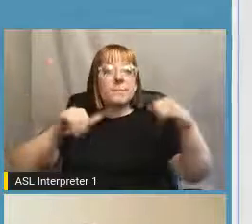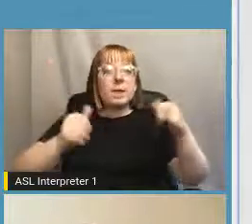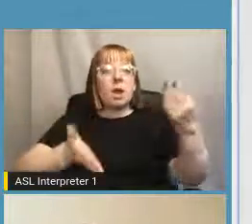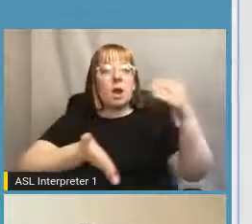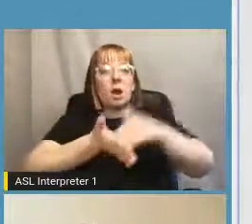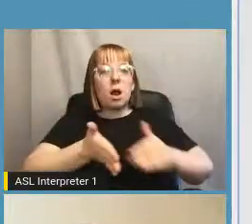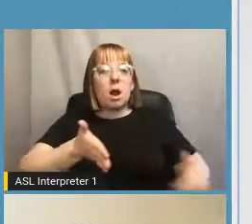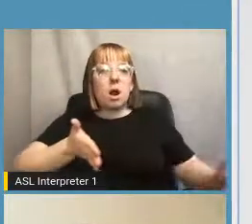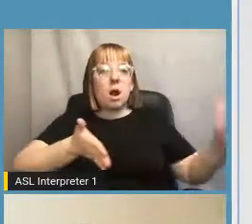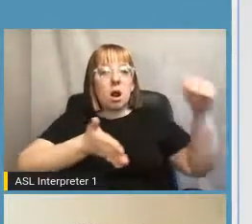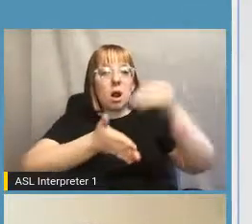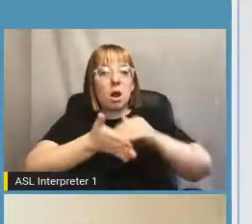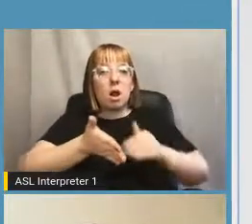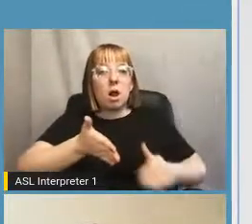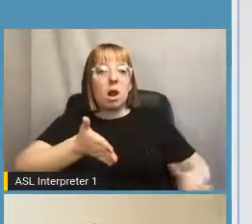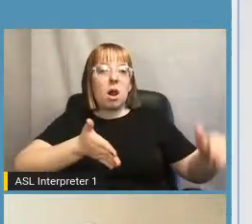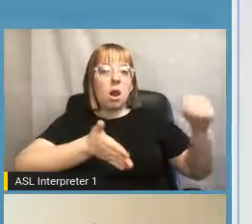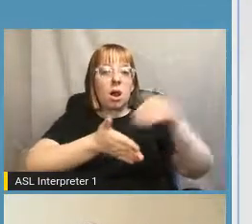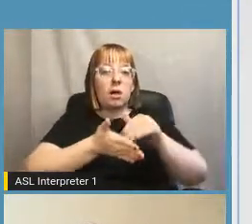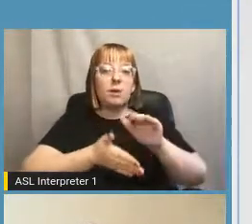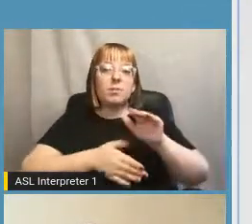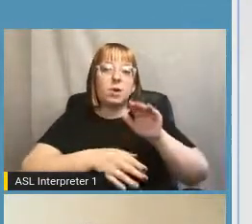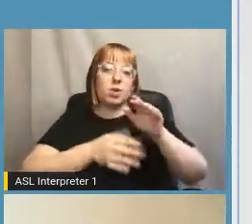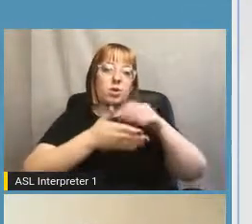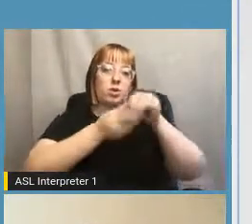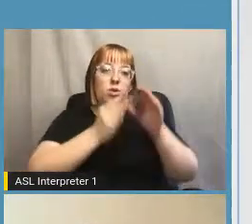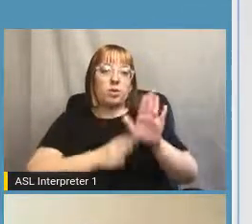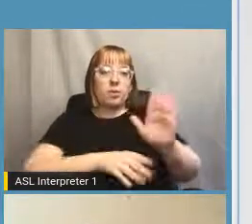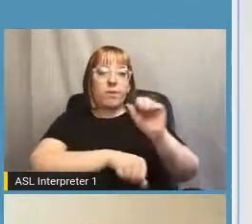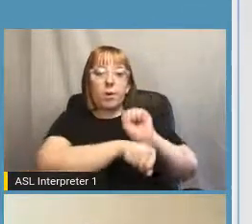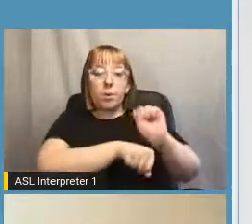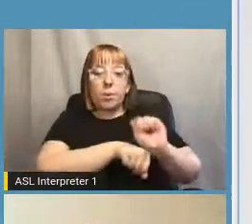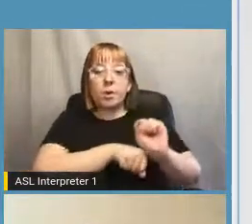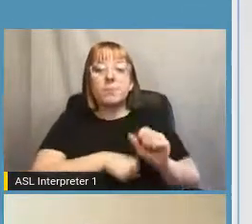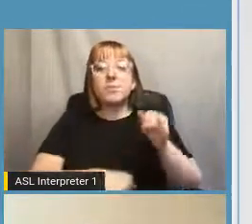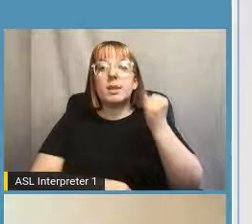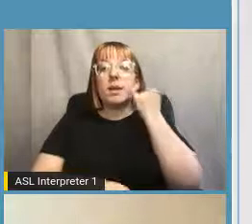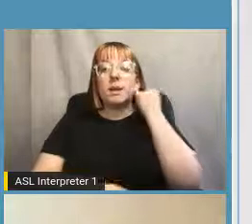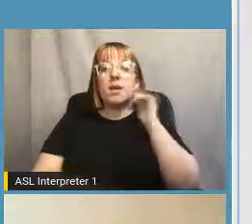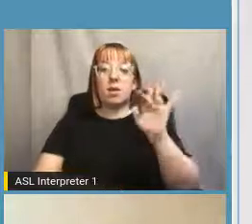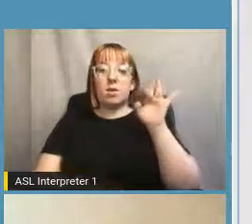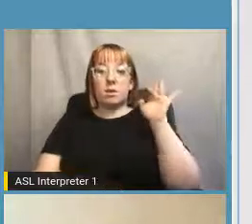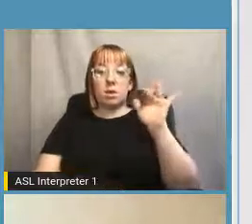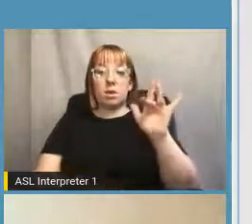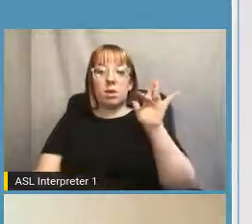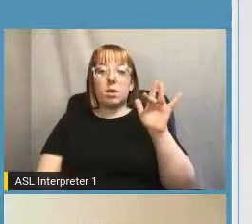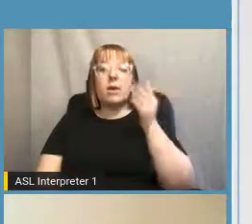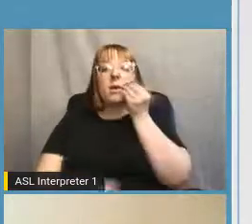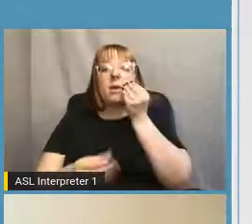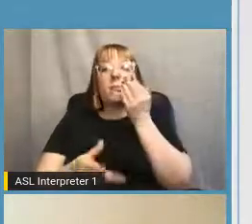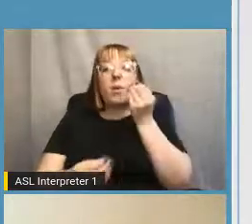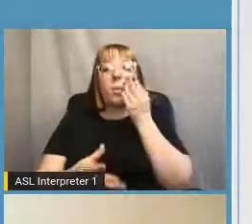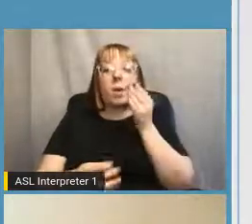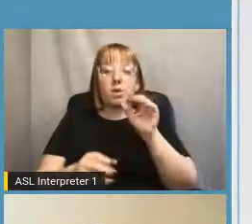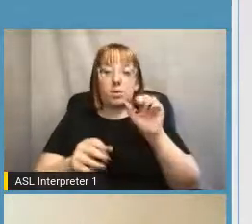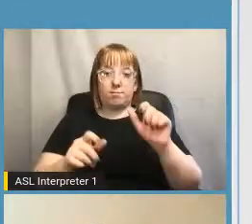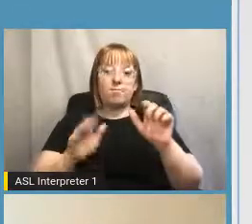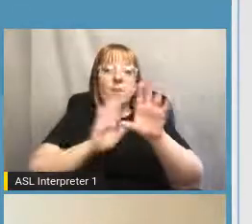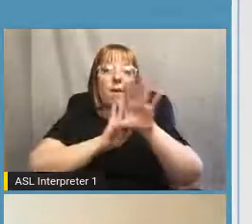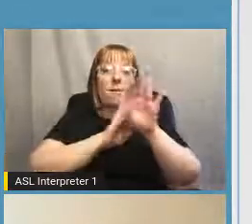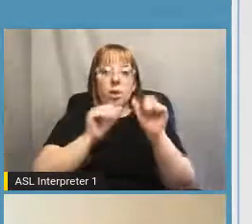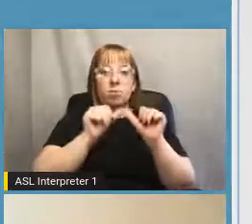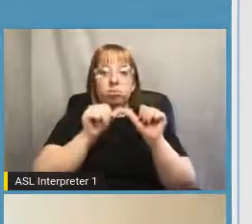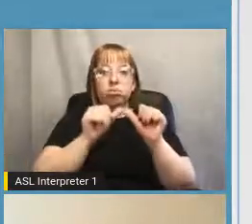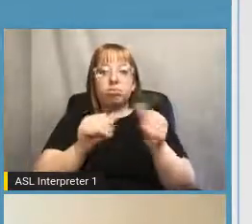the student's work that's happening here. And you can see, if you can click on it, it gives you some information and the video continues to